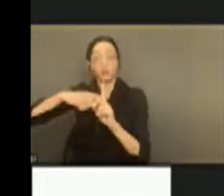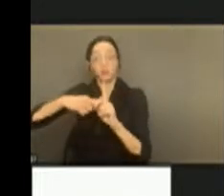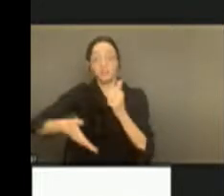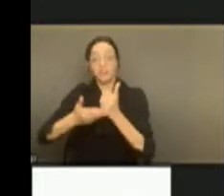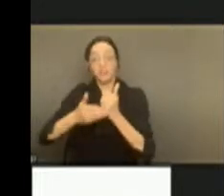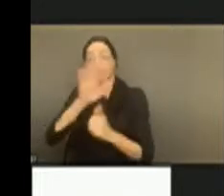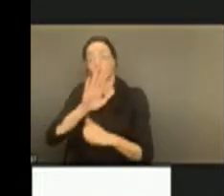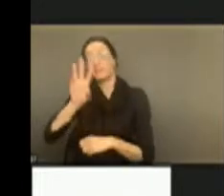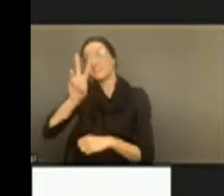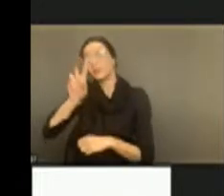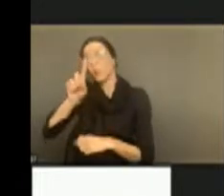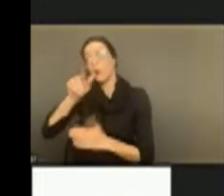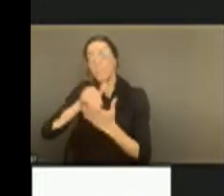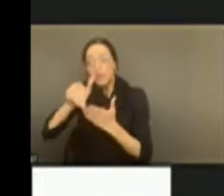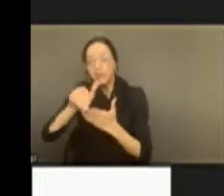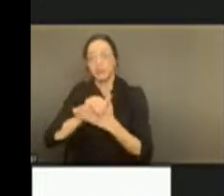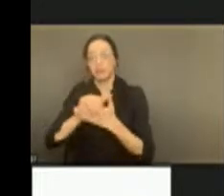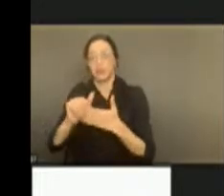Thank you, Chair.